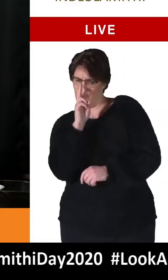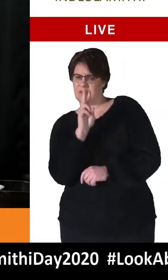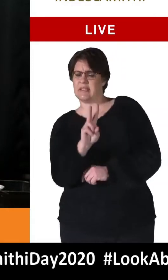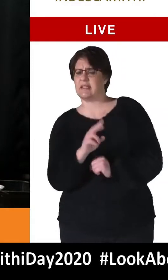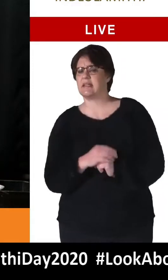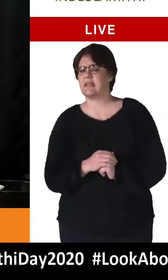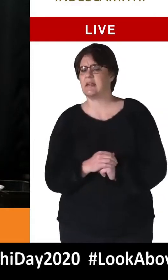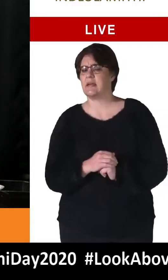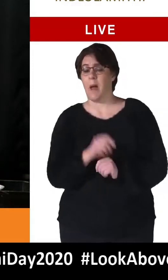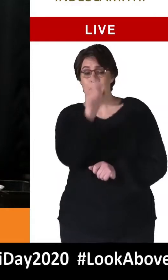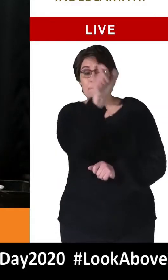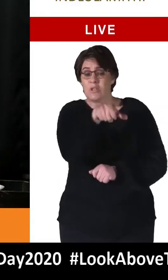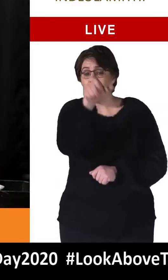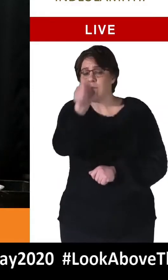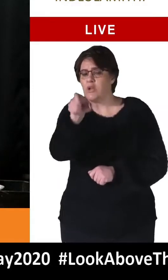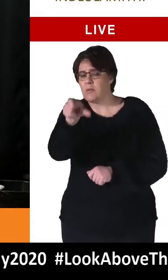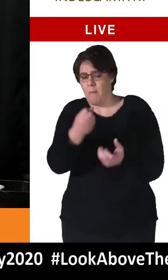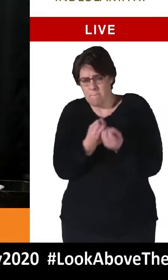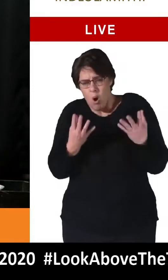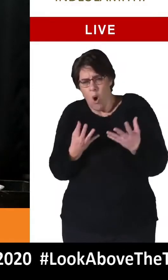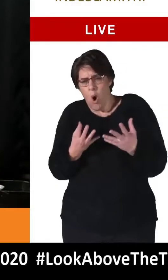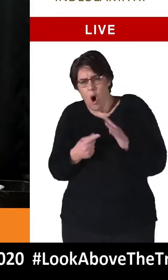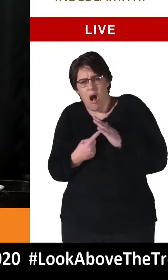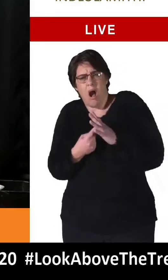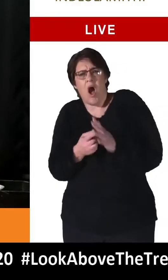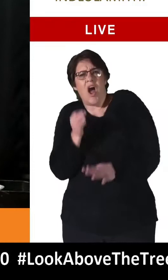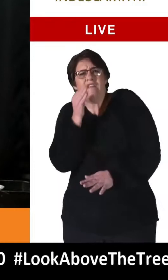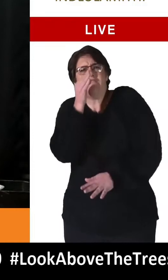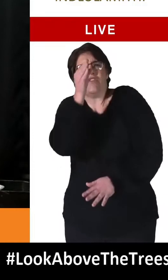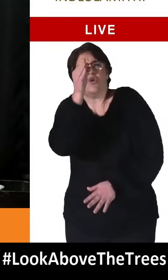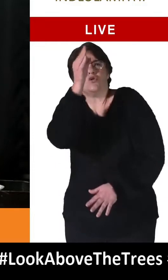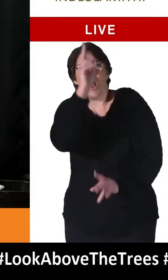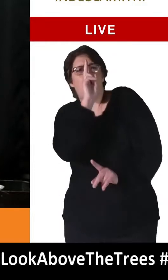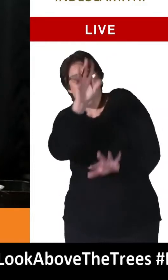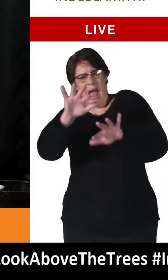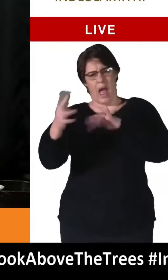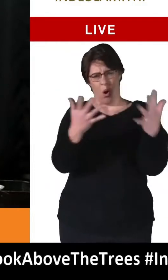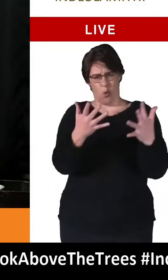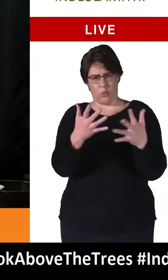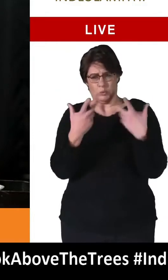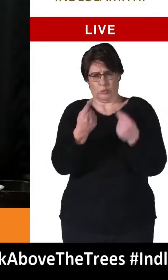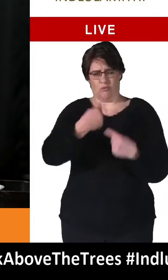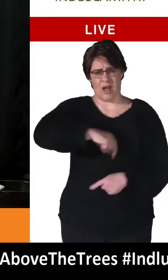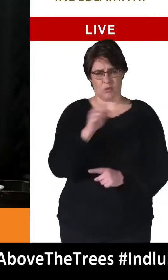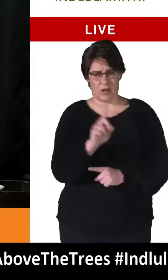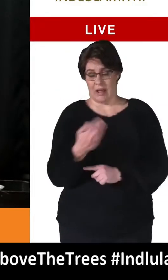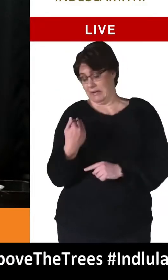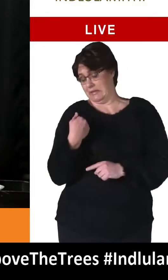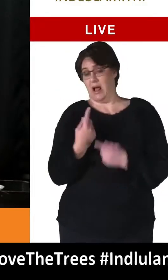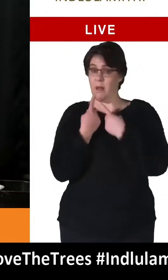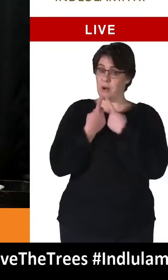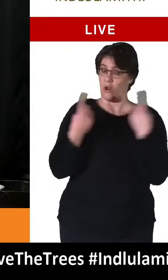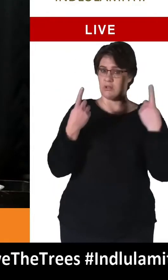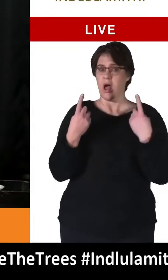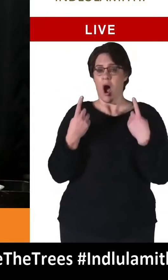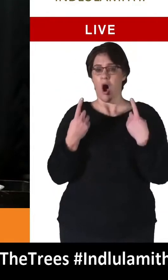many people are more emphasizing what the future holds. And probably the last pronouncement recently on